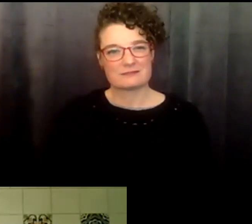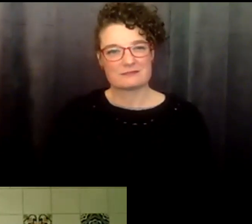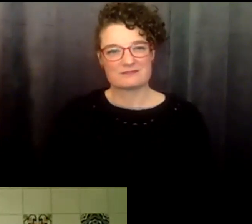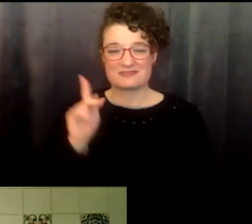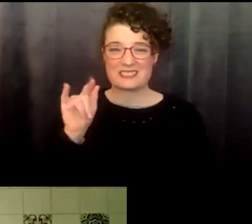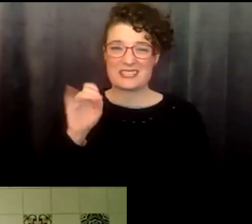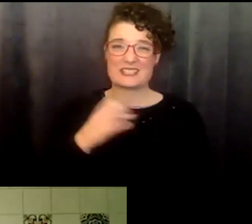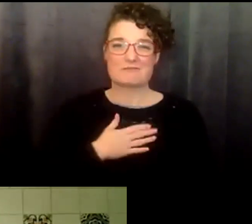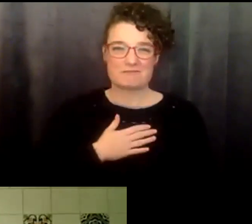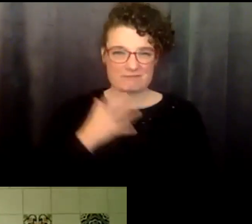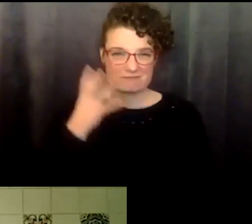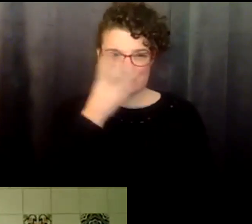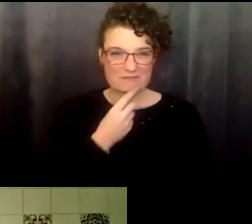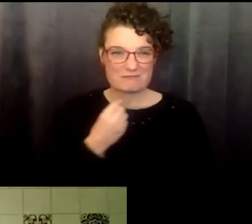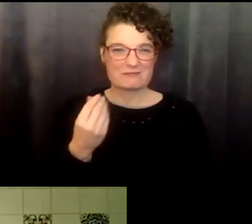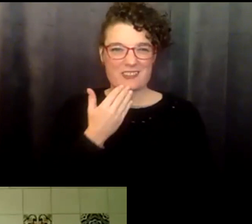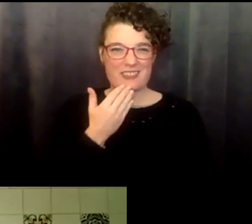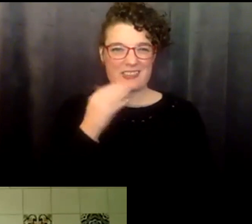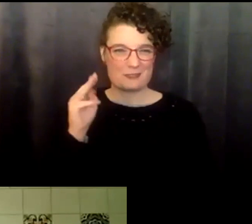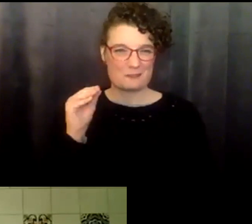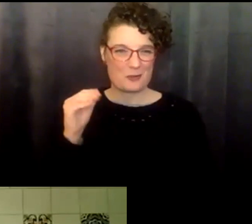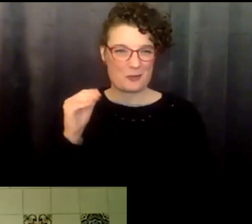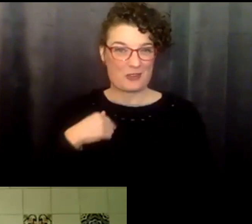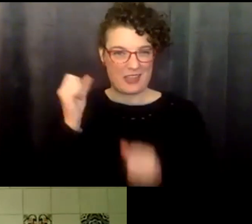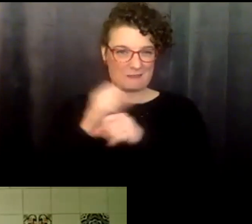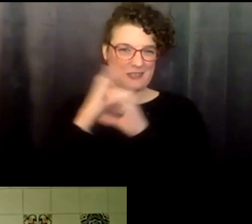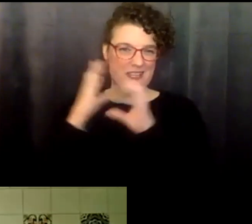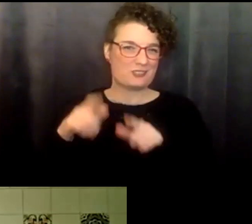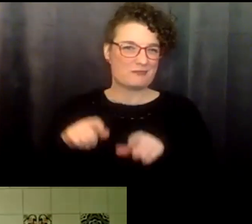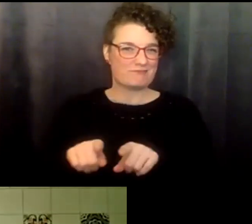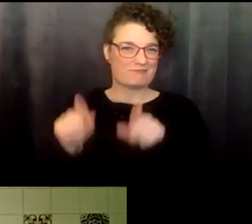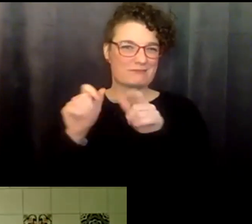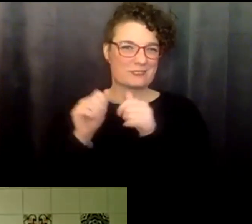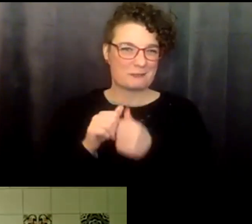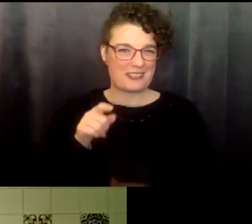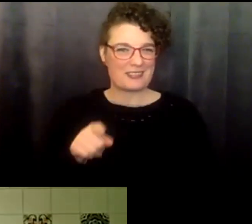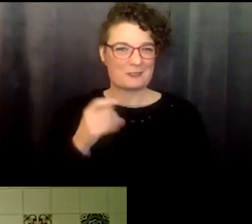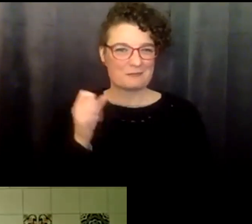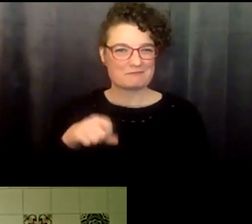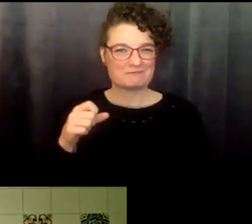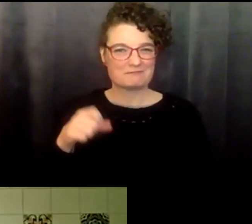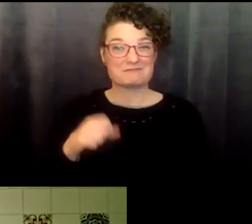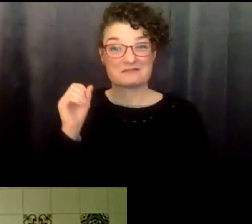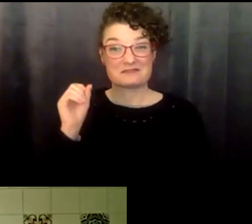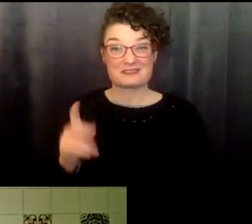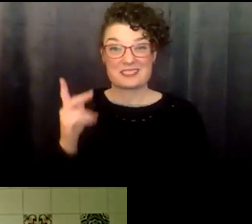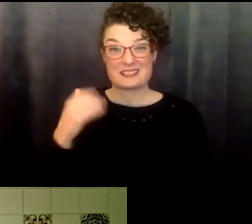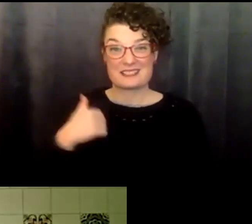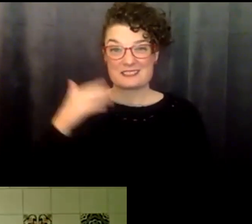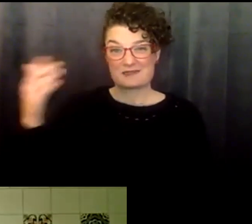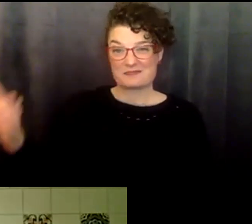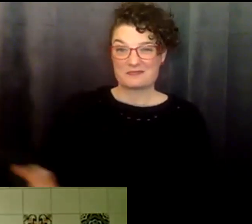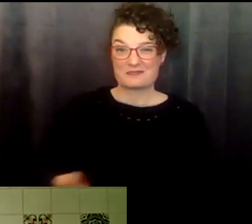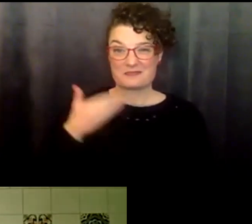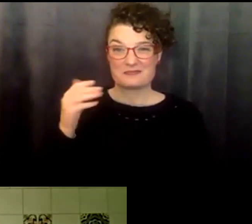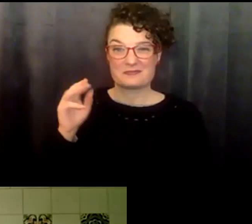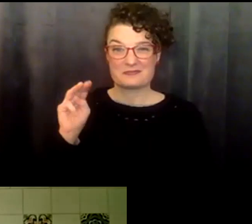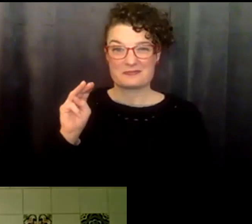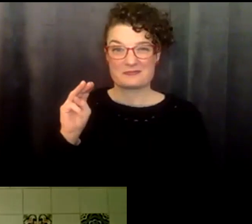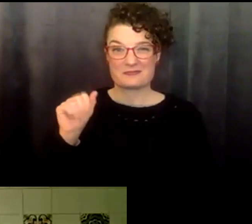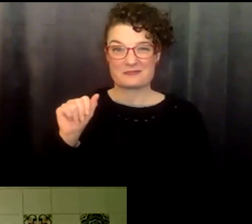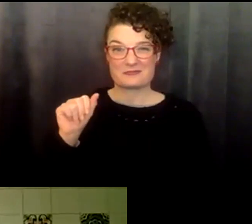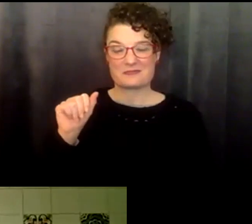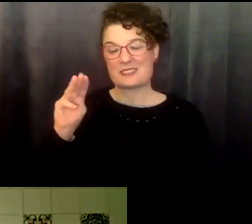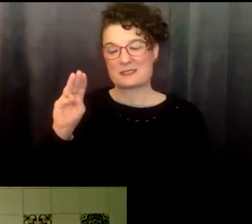Beautiful. Thank you, Mo. I imagine that with you, alongside you. Okay, and I would love to invite up Menaja.